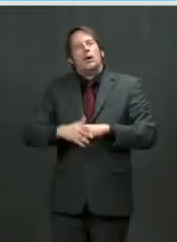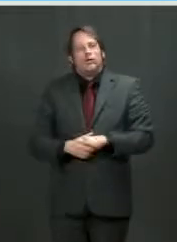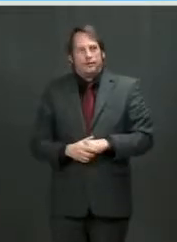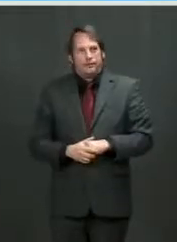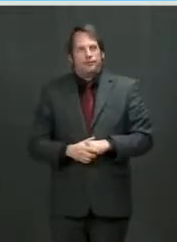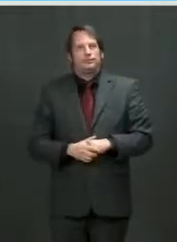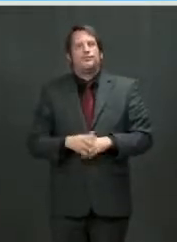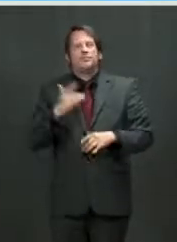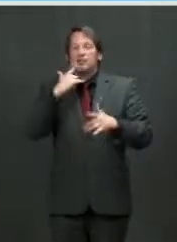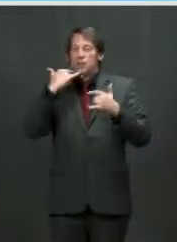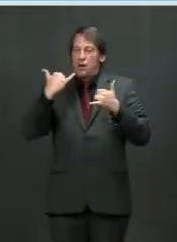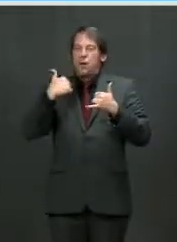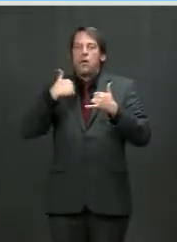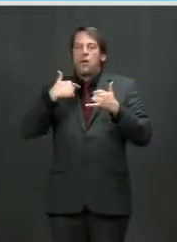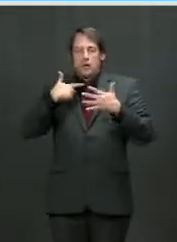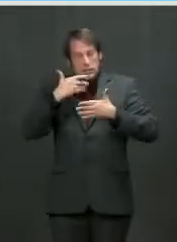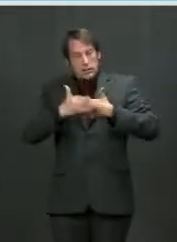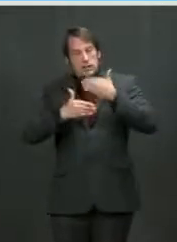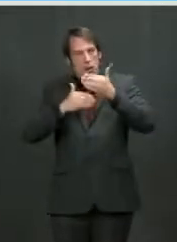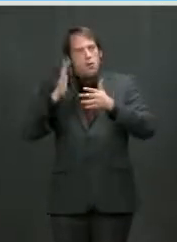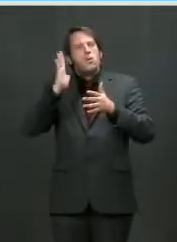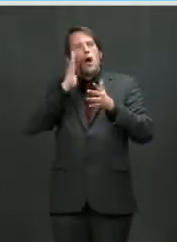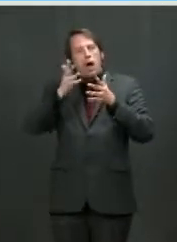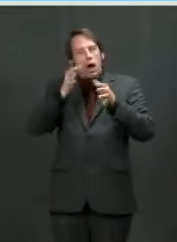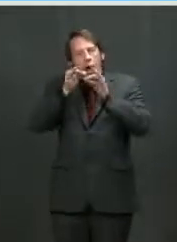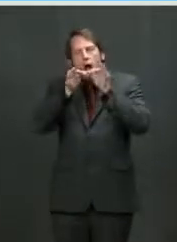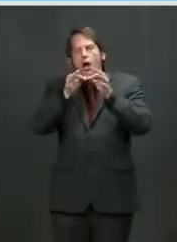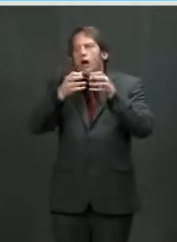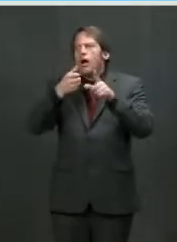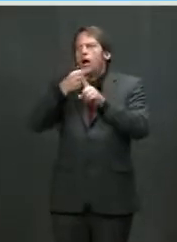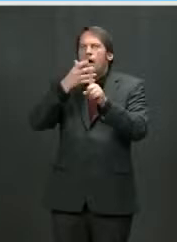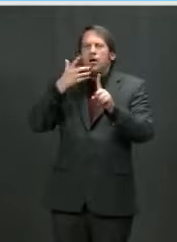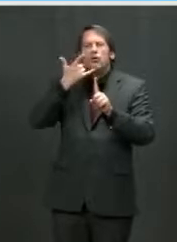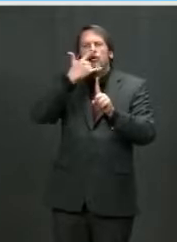degree of normality, which everyone really quite dramatically